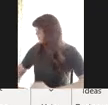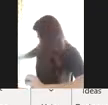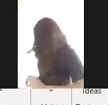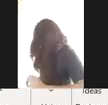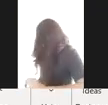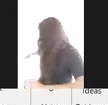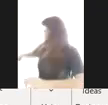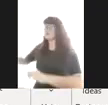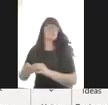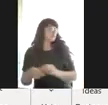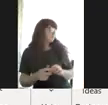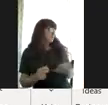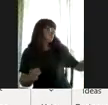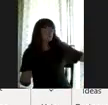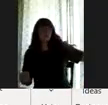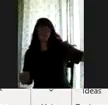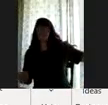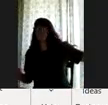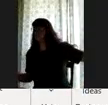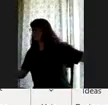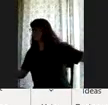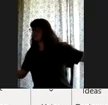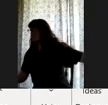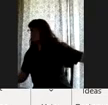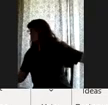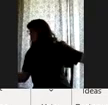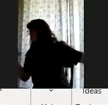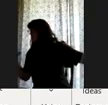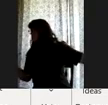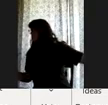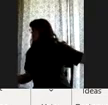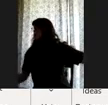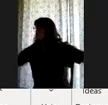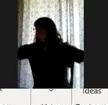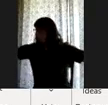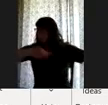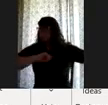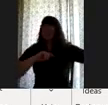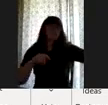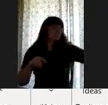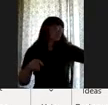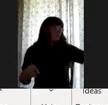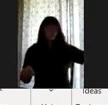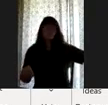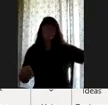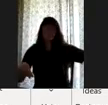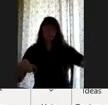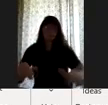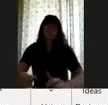5-9. Oh, it's on that side of me over here. Nope, go this way because you'll get stuck on the curtain. Go around. It's right here.